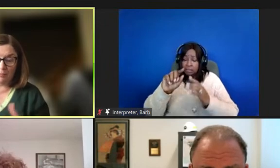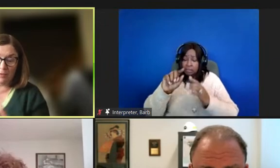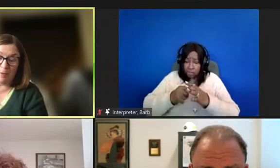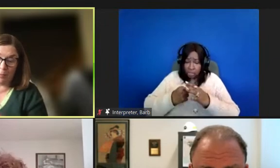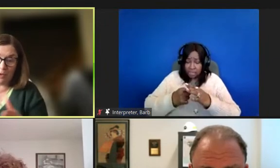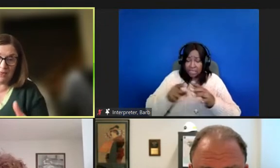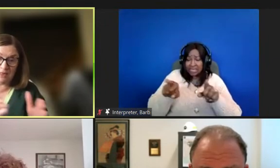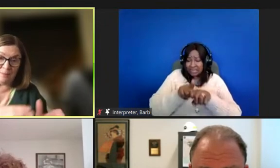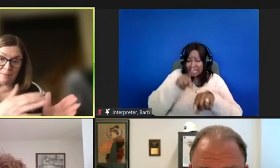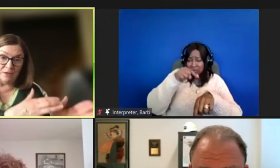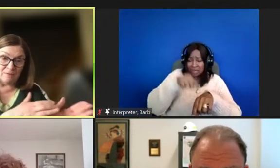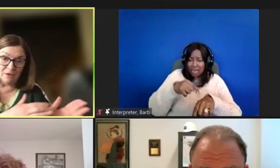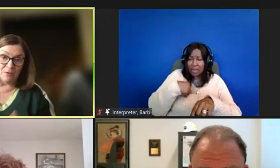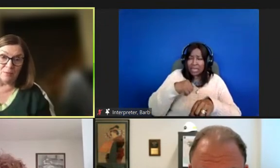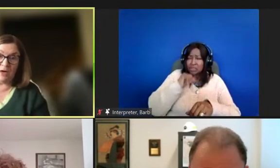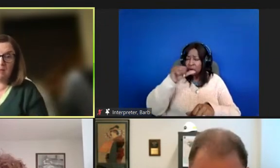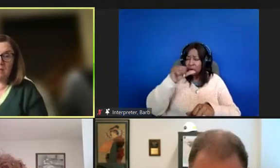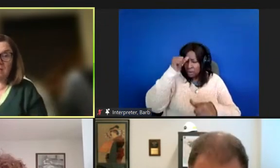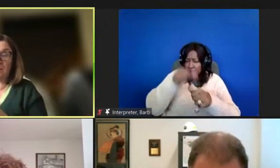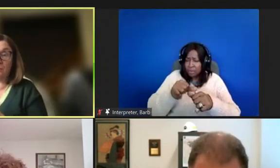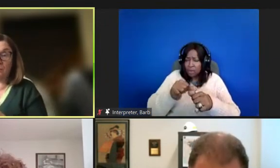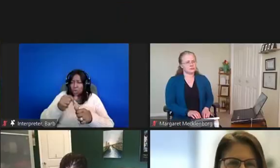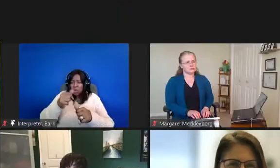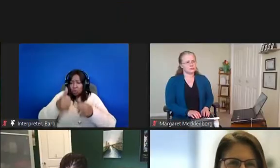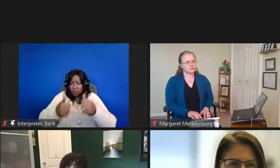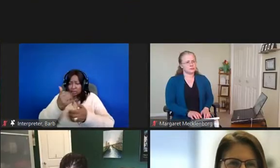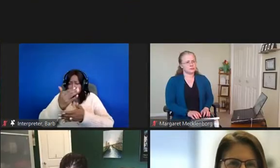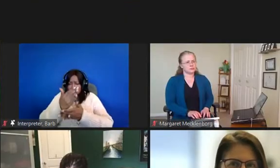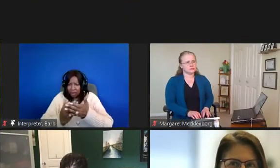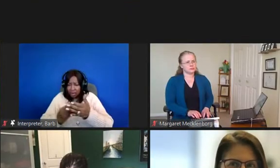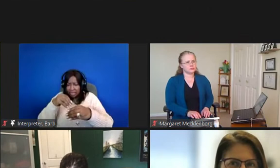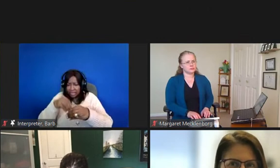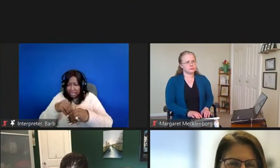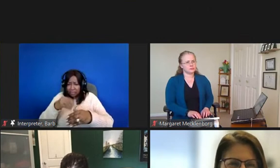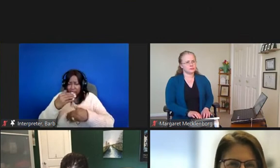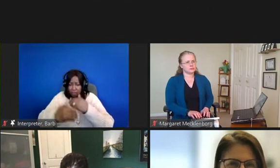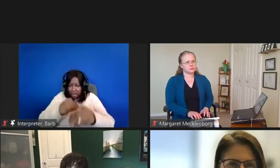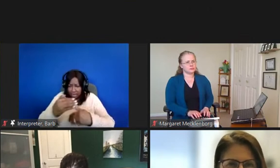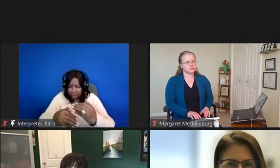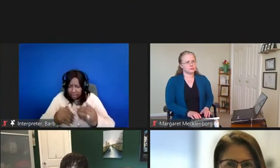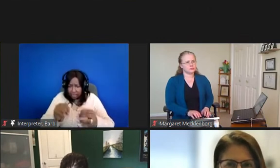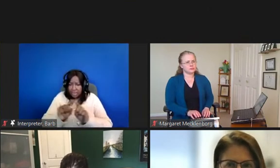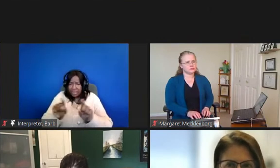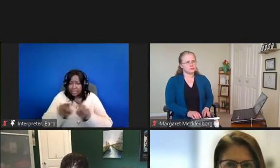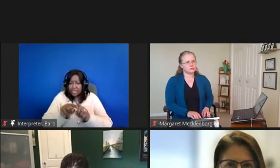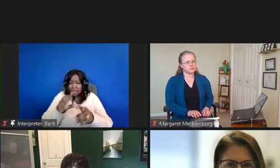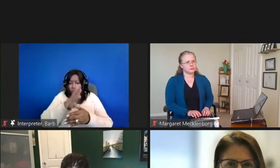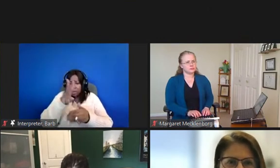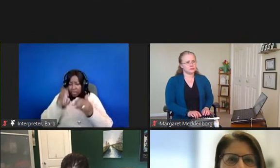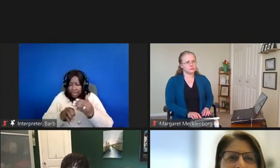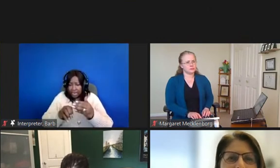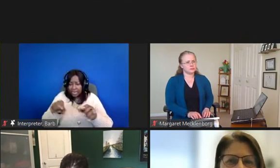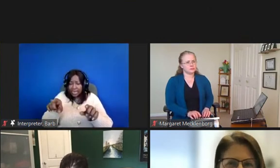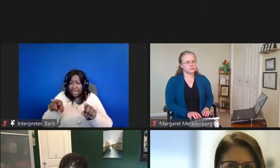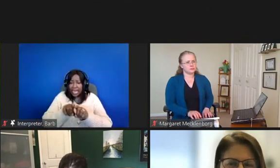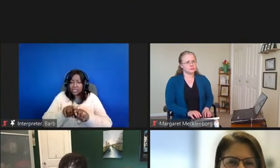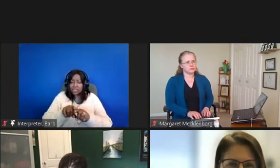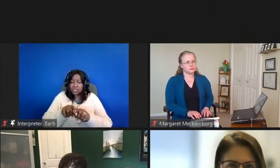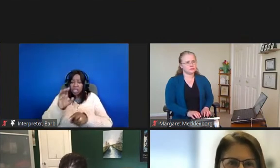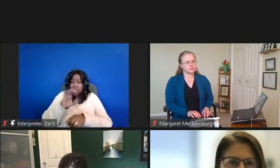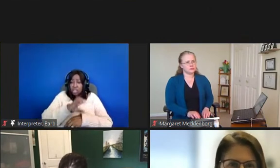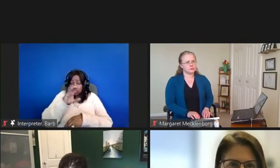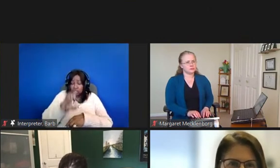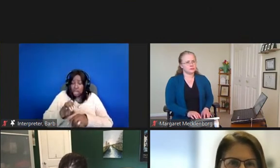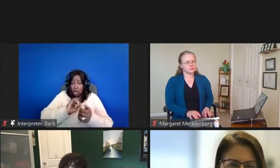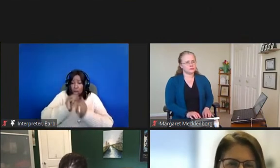I don't remember what step in the Ventra process, but it was the same weekend as the Chicago Marathon. And I